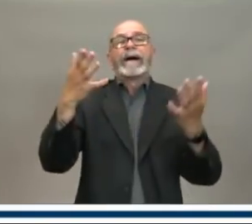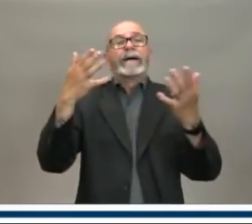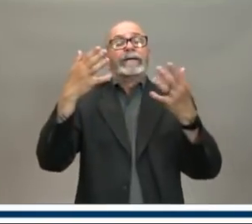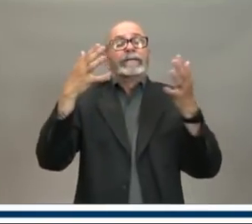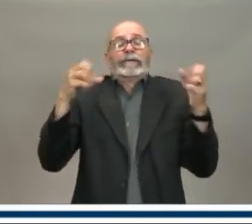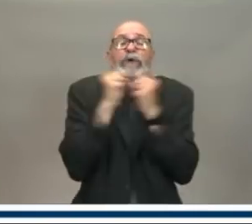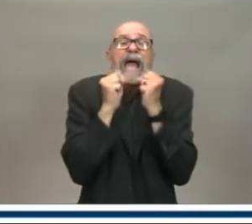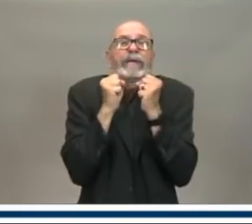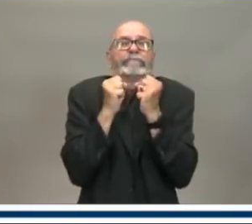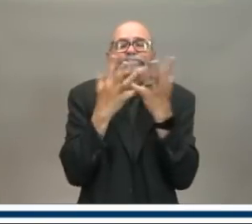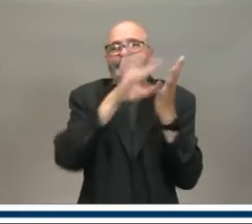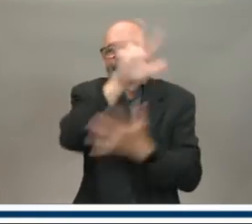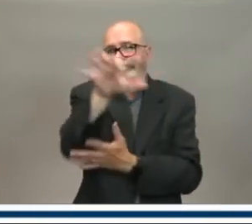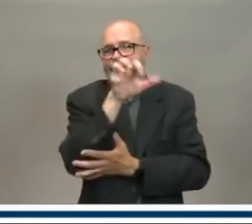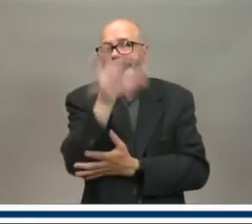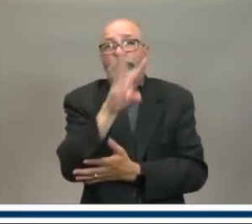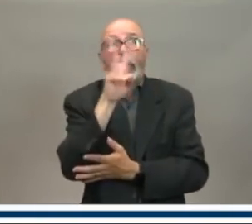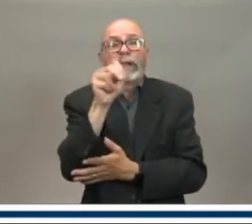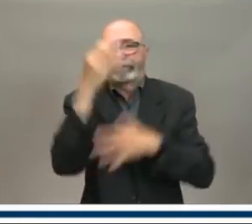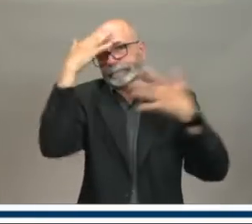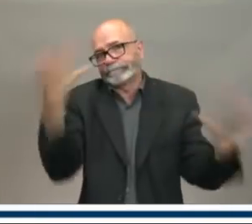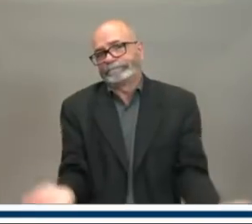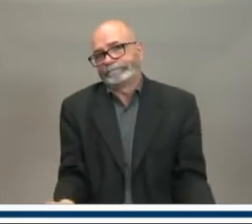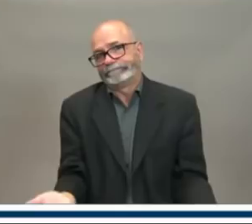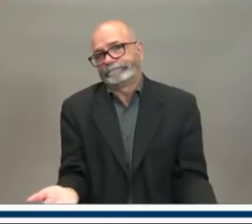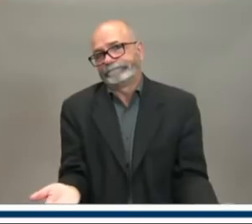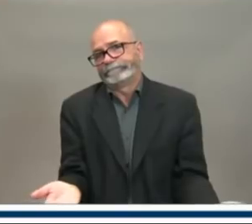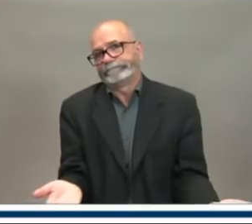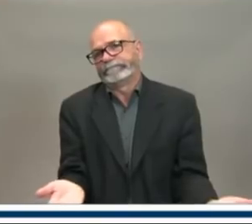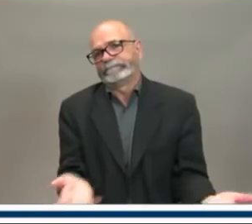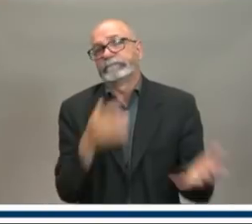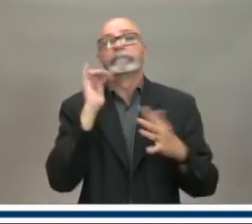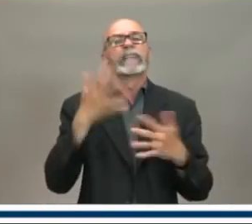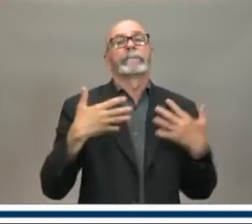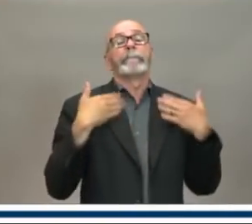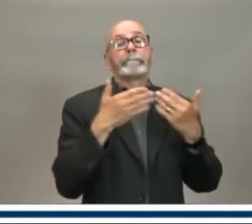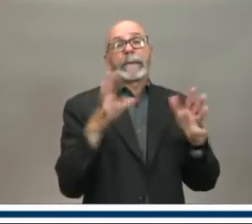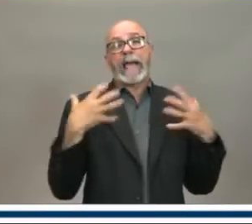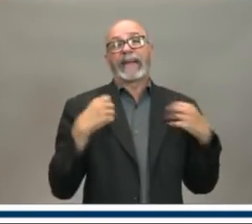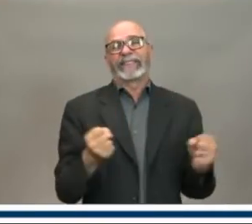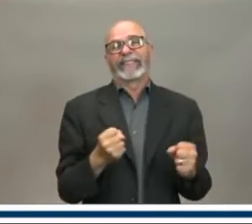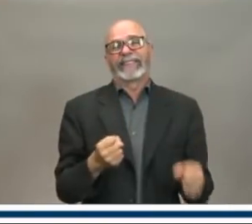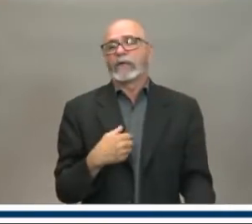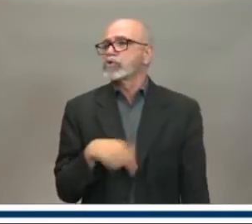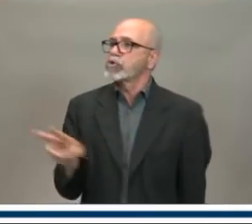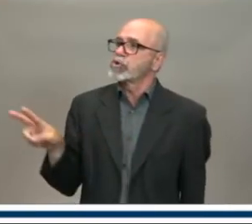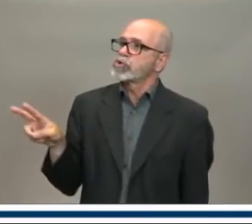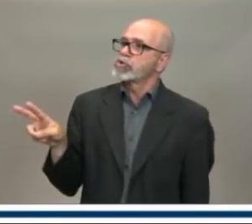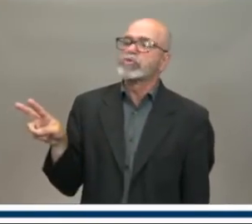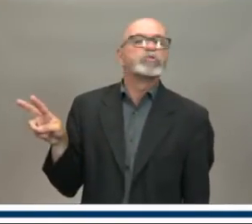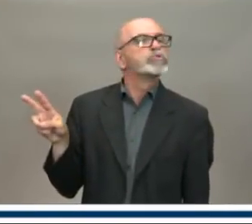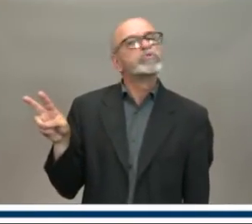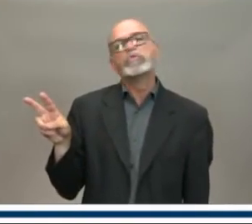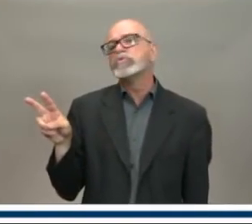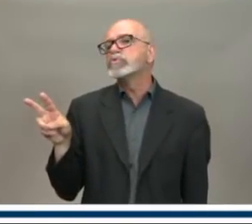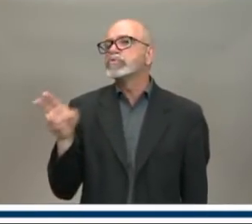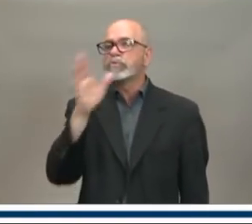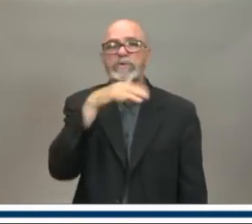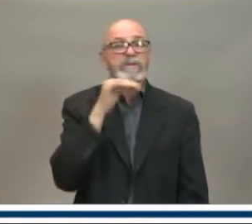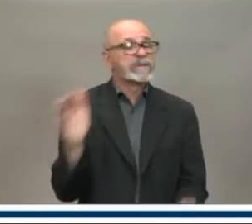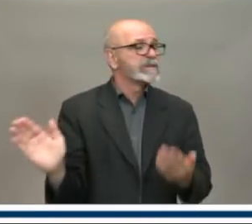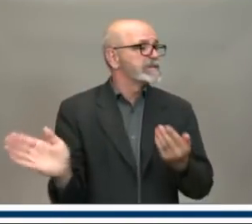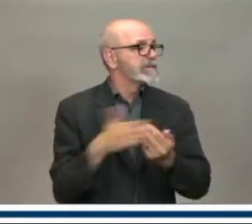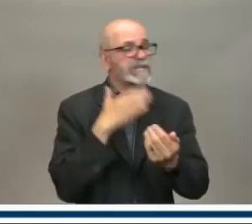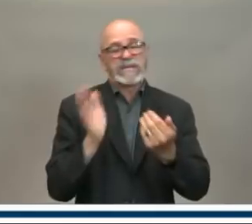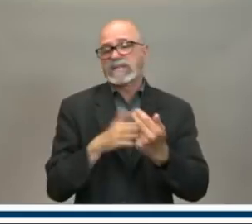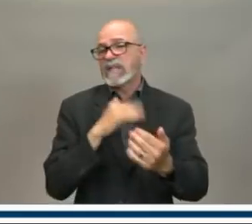anybody in public health globally identifies those as very challenging environments that we need to think very carefully about in this